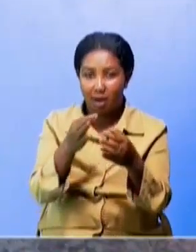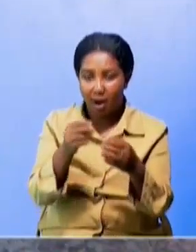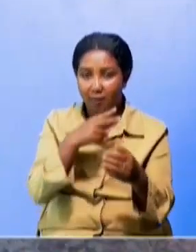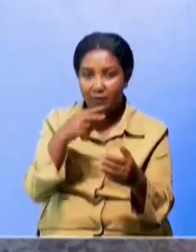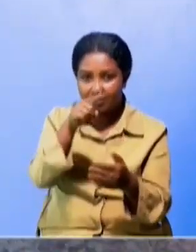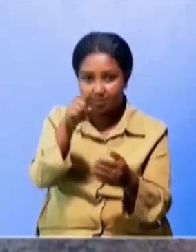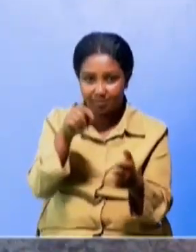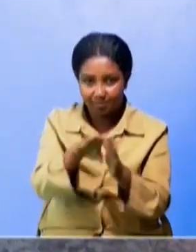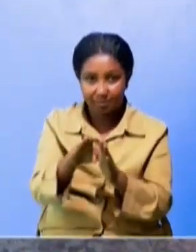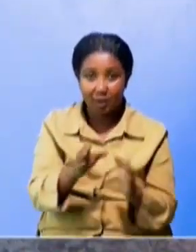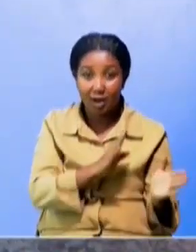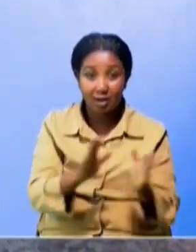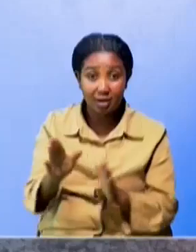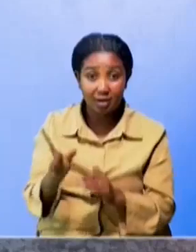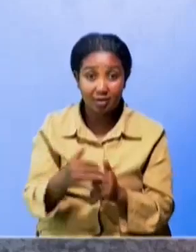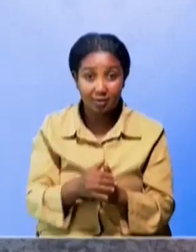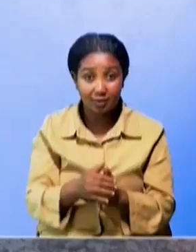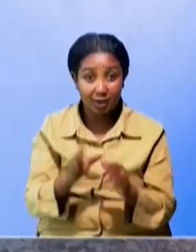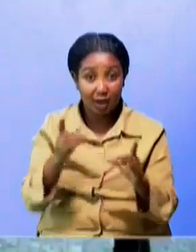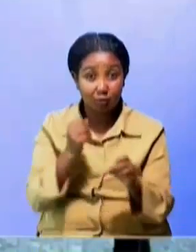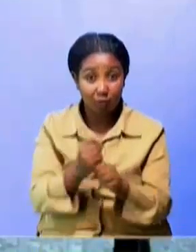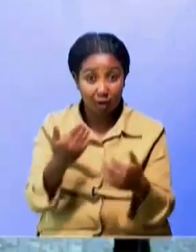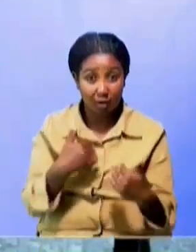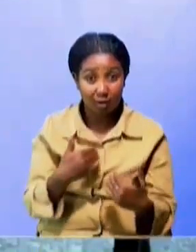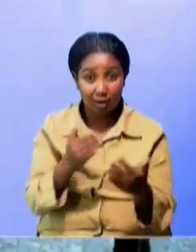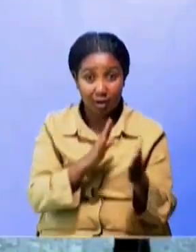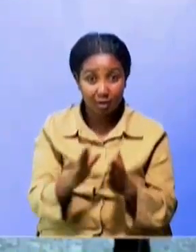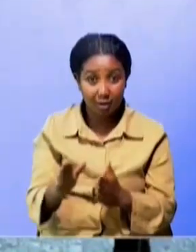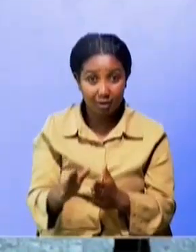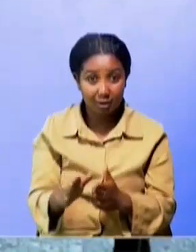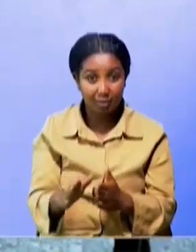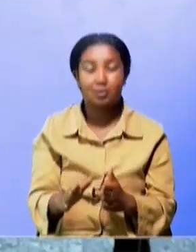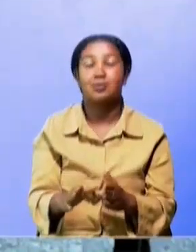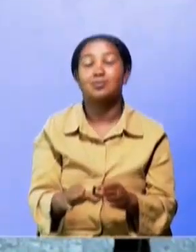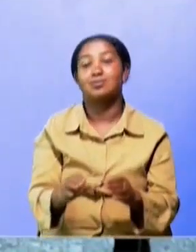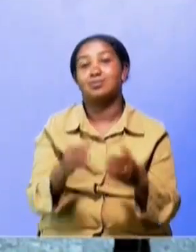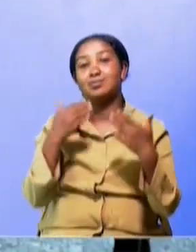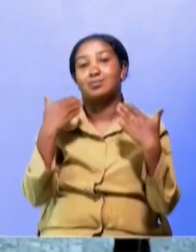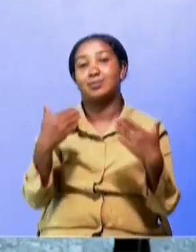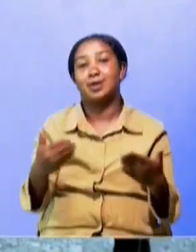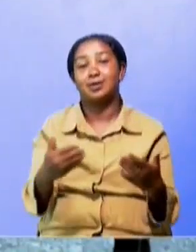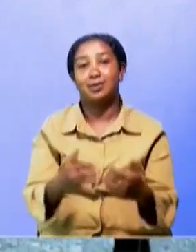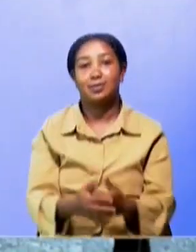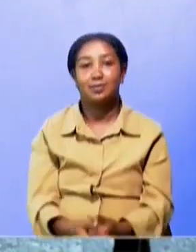Good. Are you ready for the classwork? Thank you very much. Good.